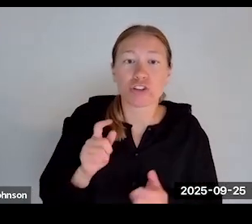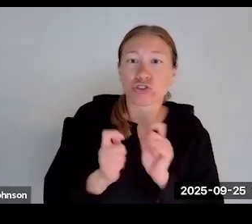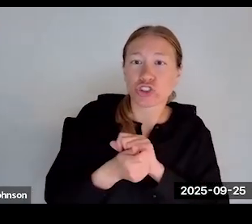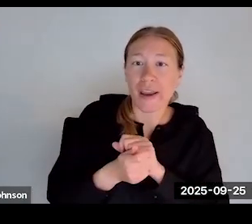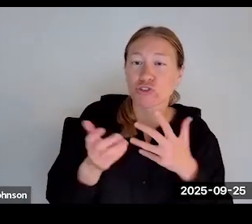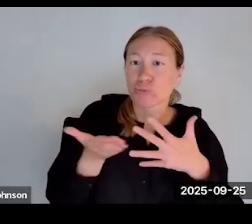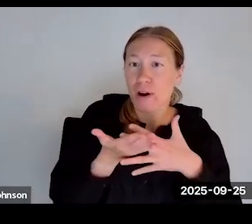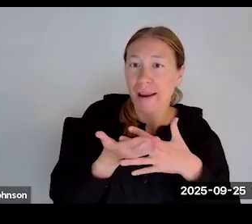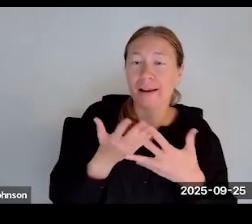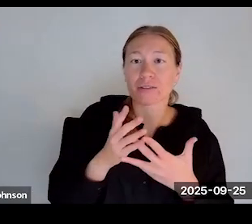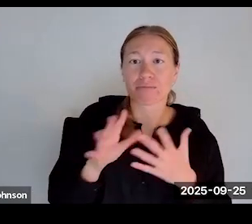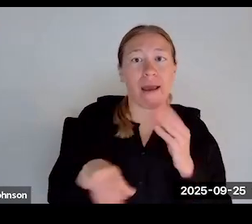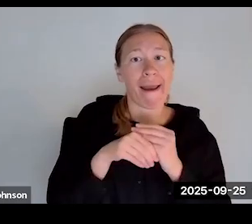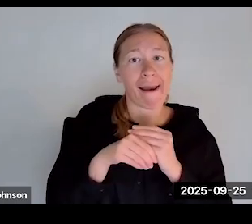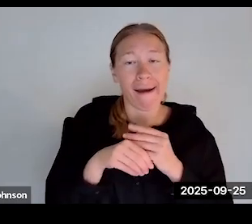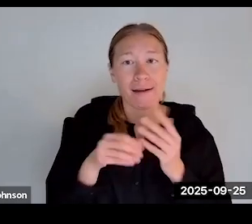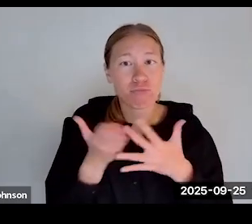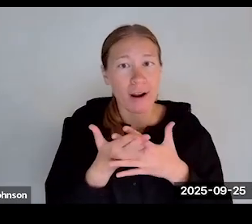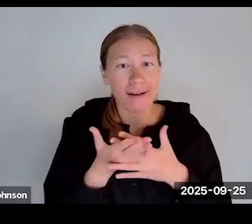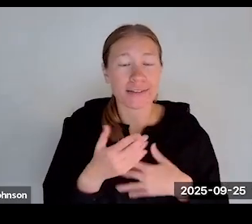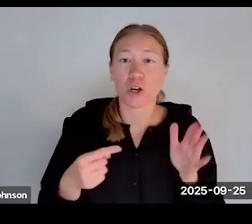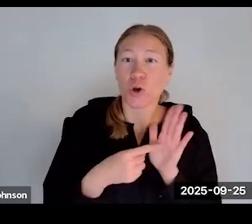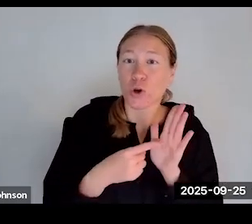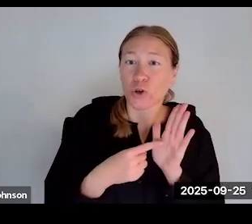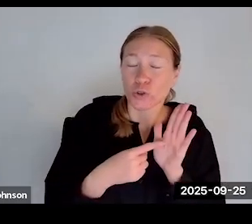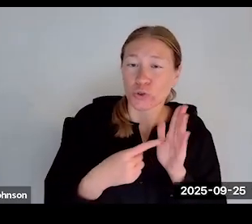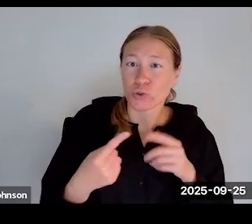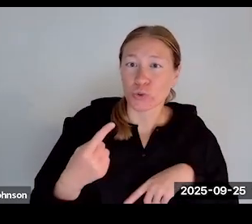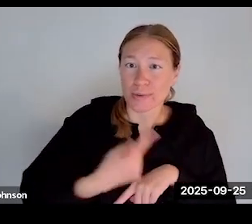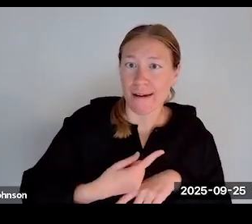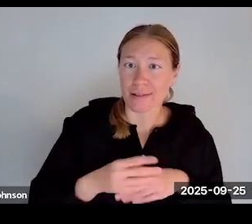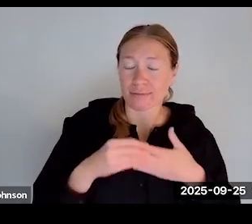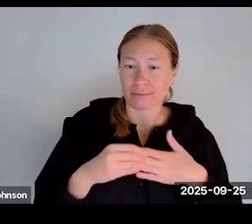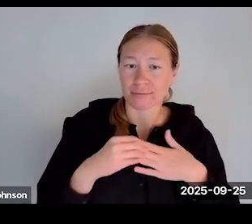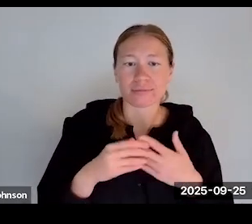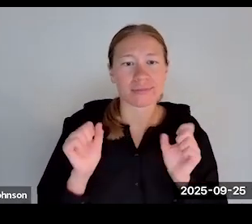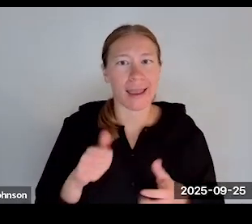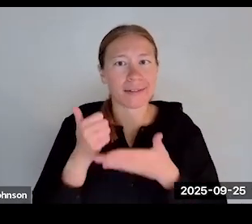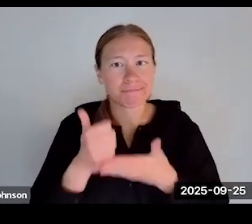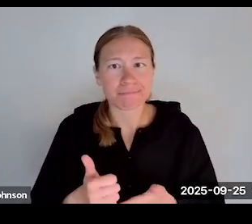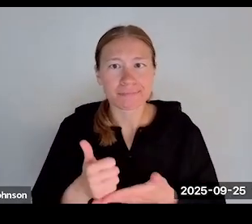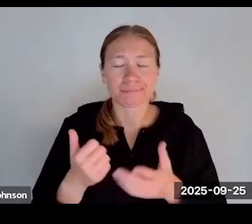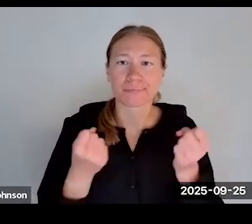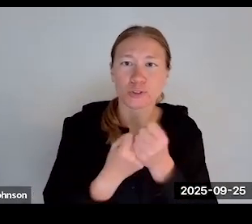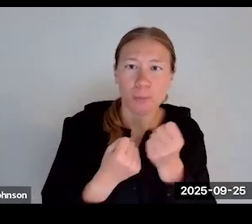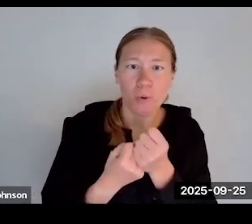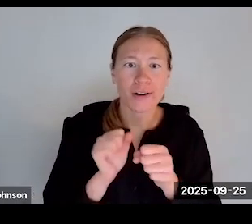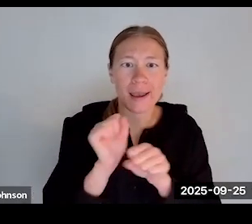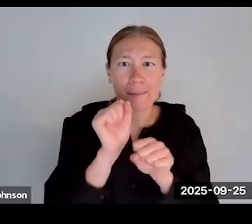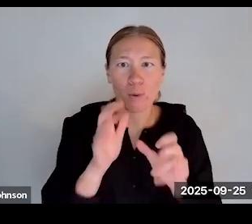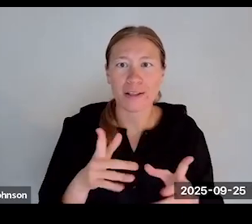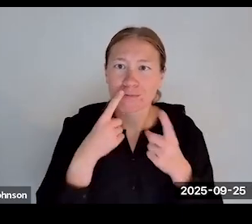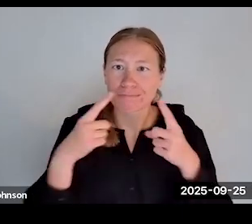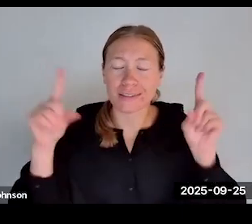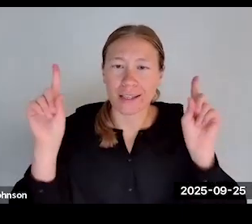flexible break schedules, and deadline flexibility, can be critical in ensuring employees have the tools needed to be successful in their